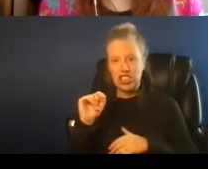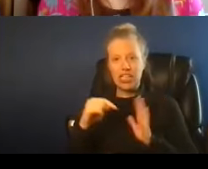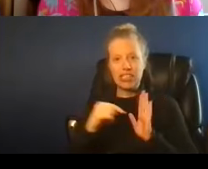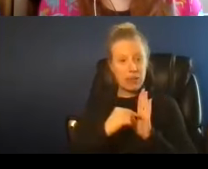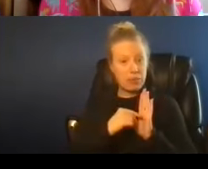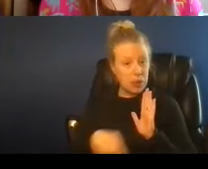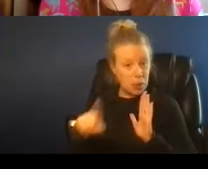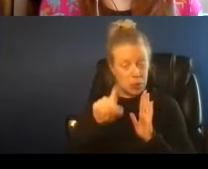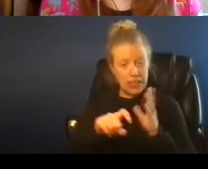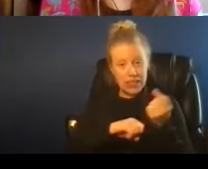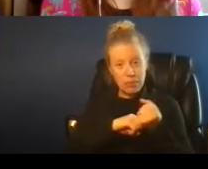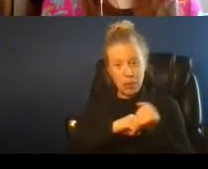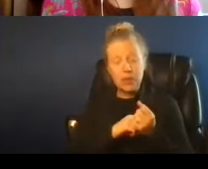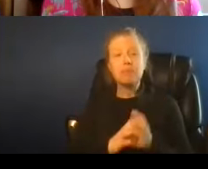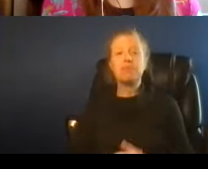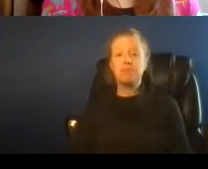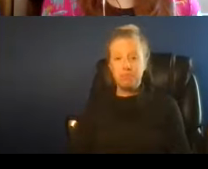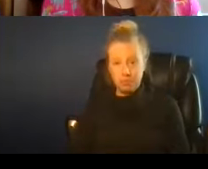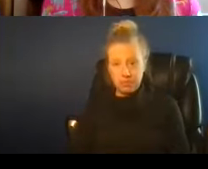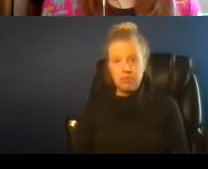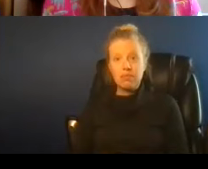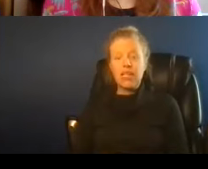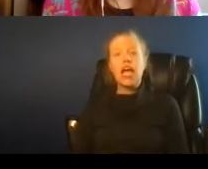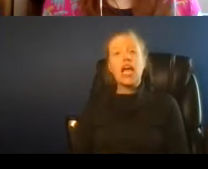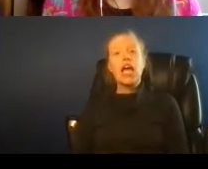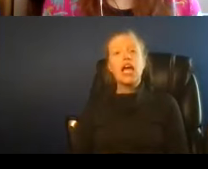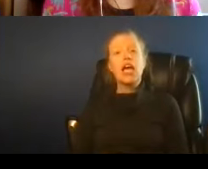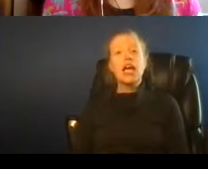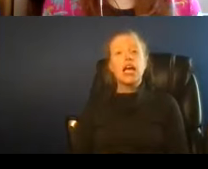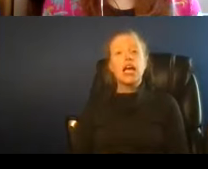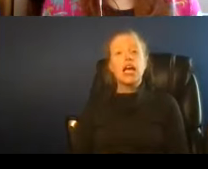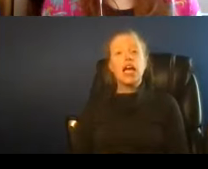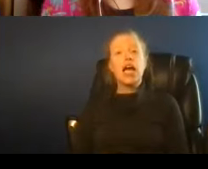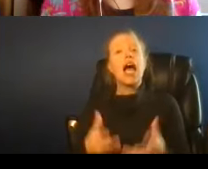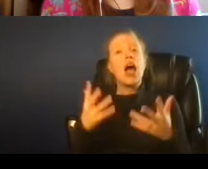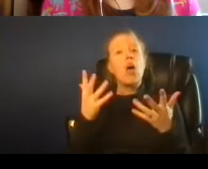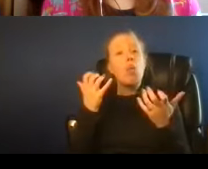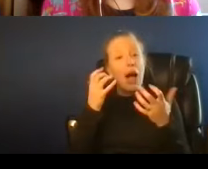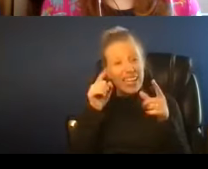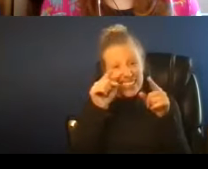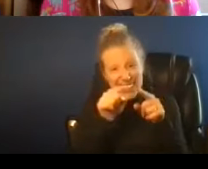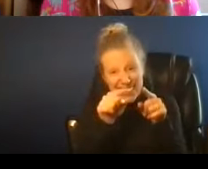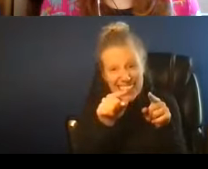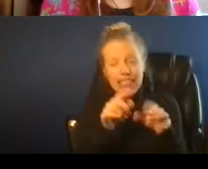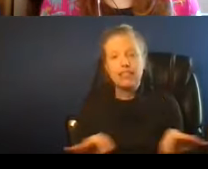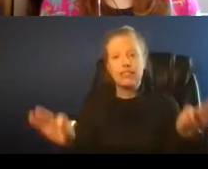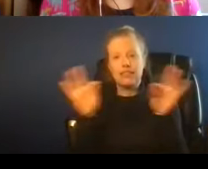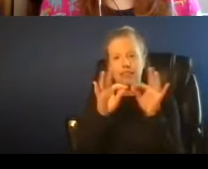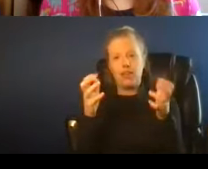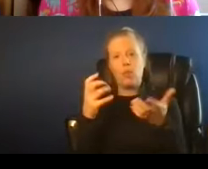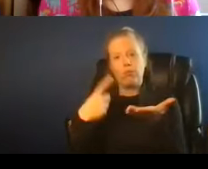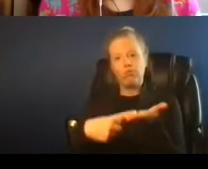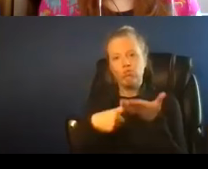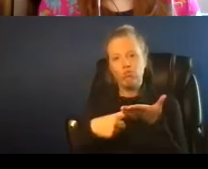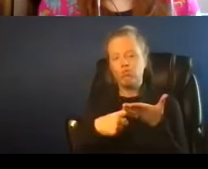support. I want to share why this is important, because we